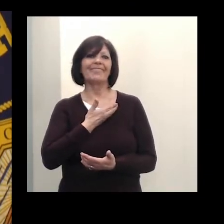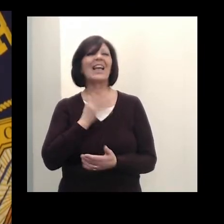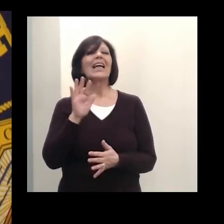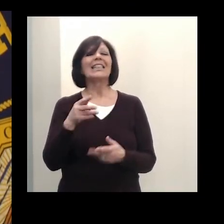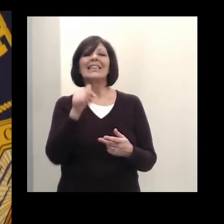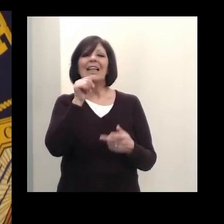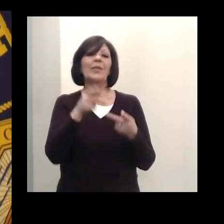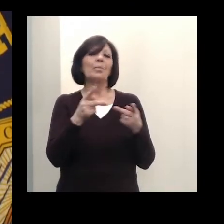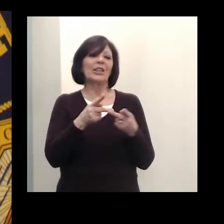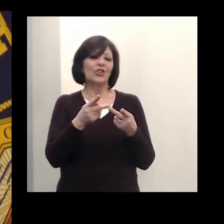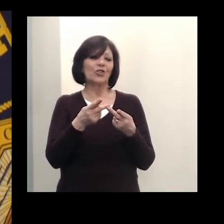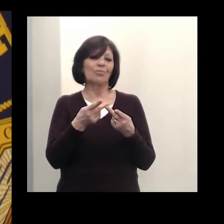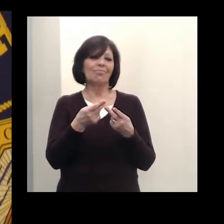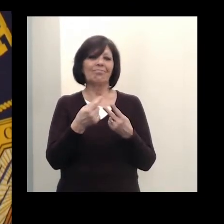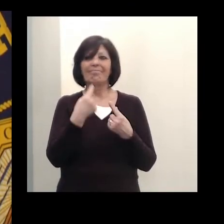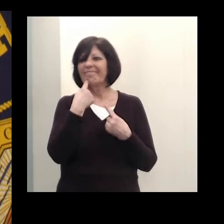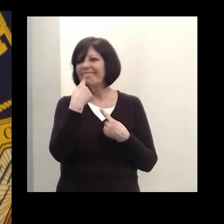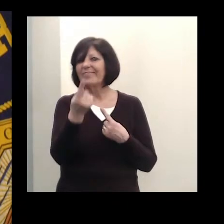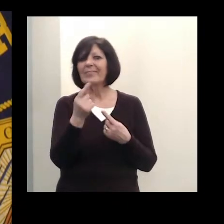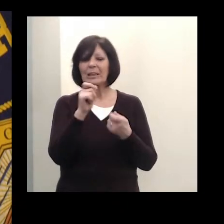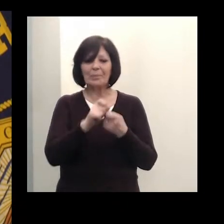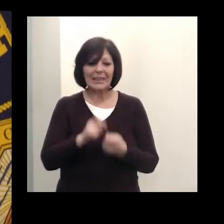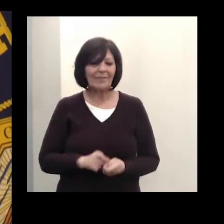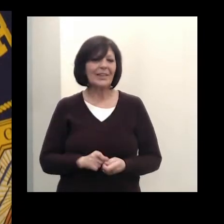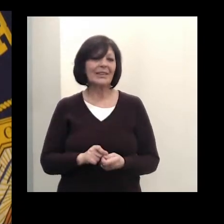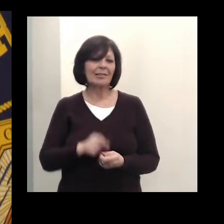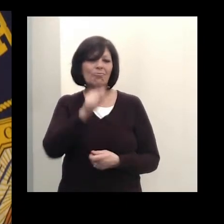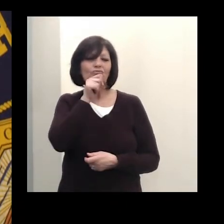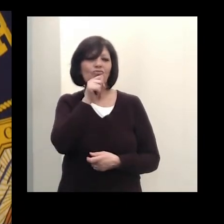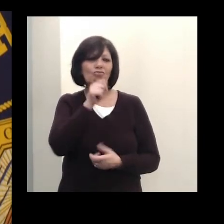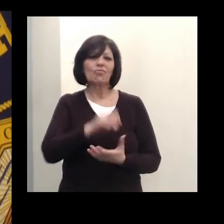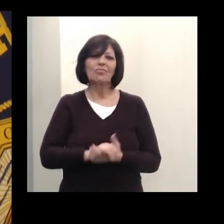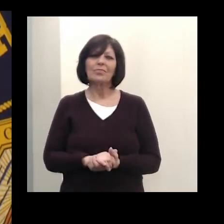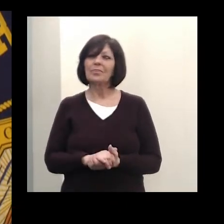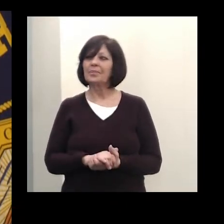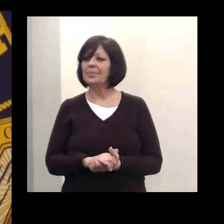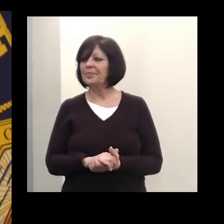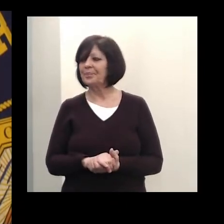But, that's something that, the data that the schools have.